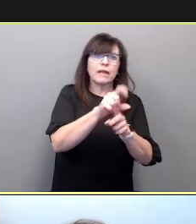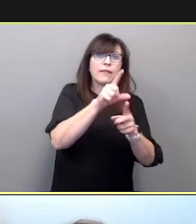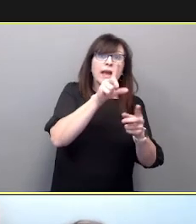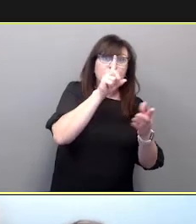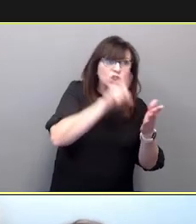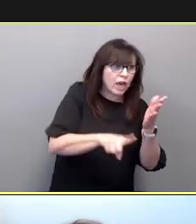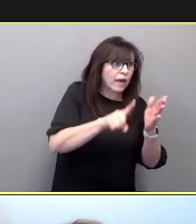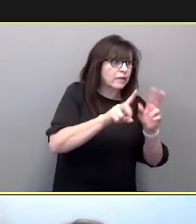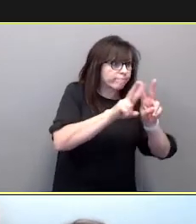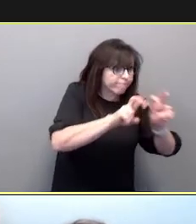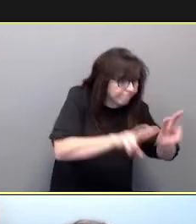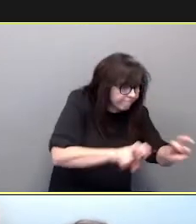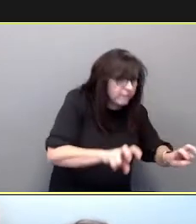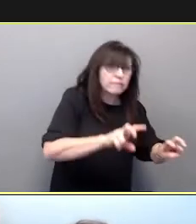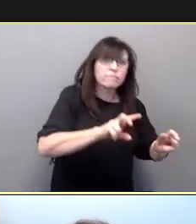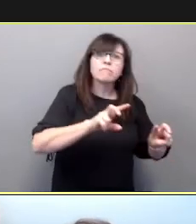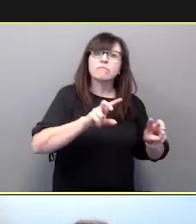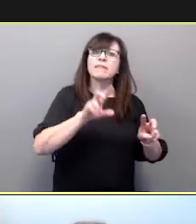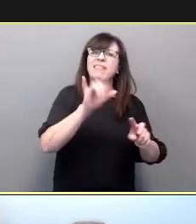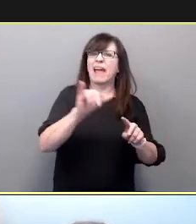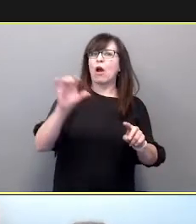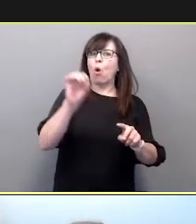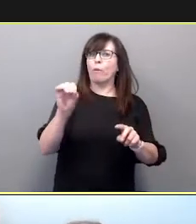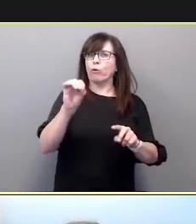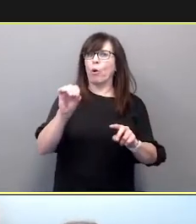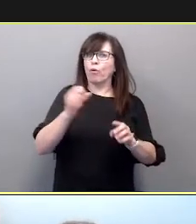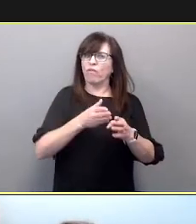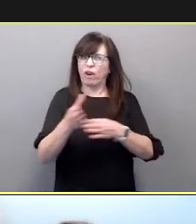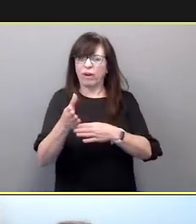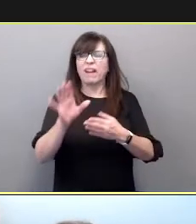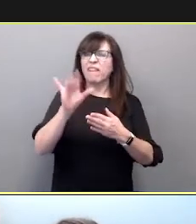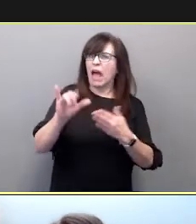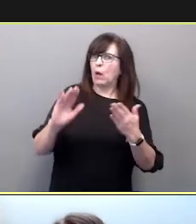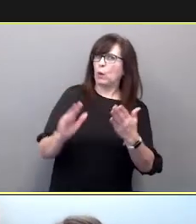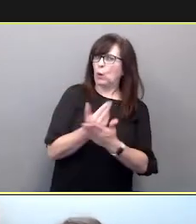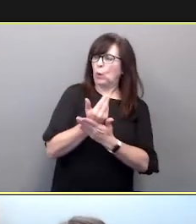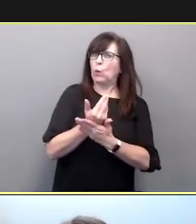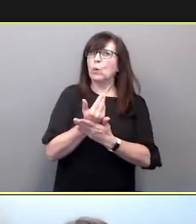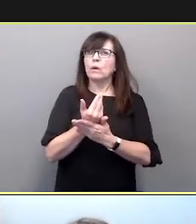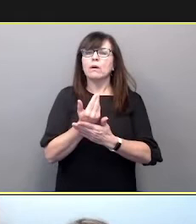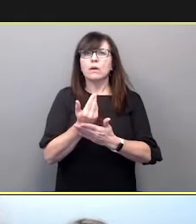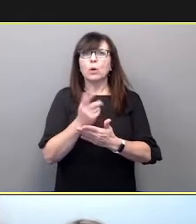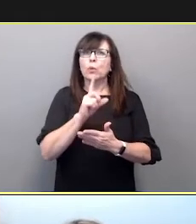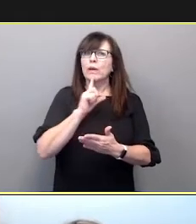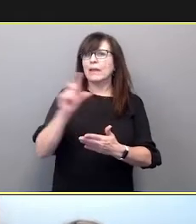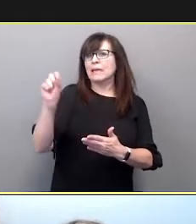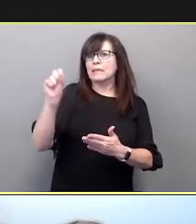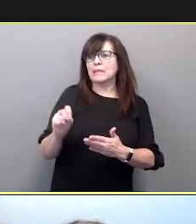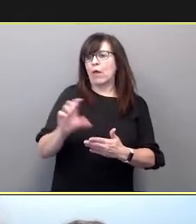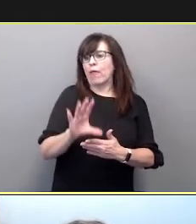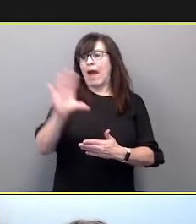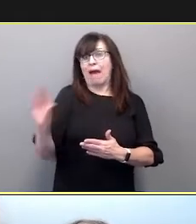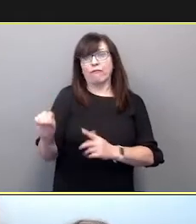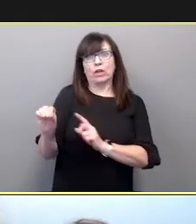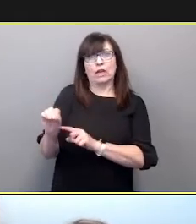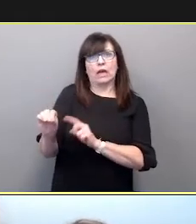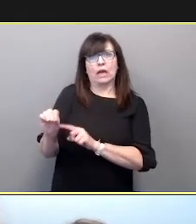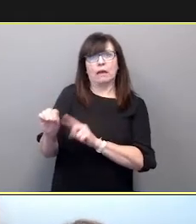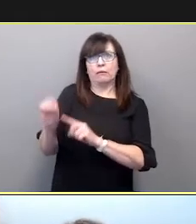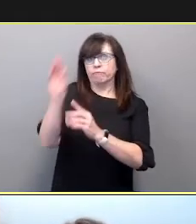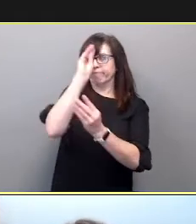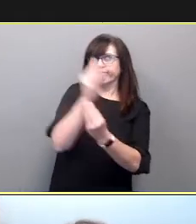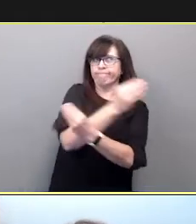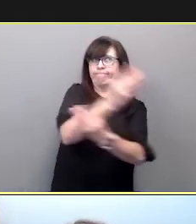the Omicron variant. The new variant, really it was South Africa that really alerted the